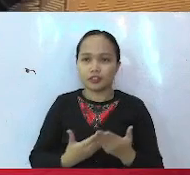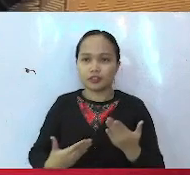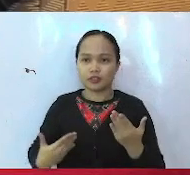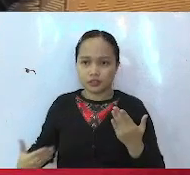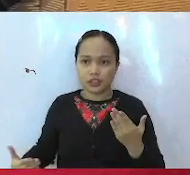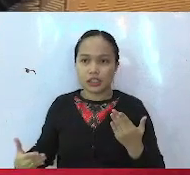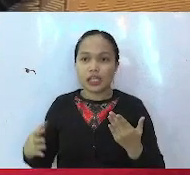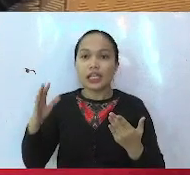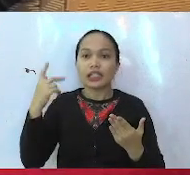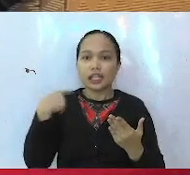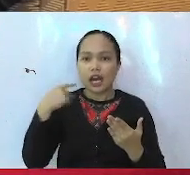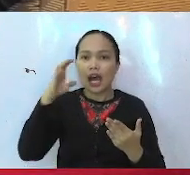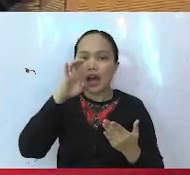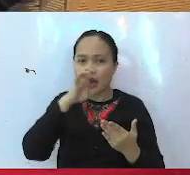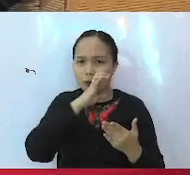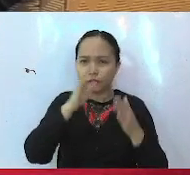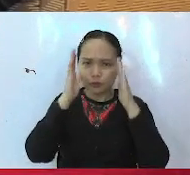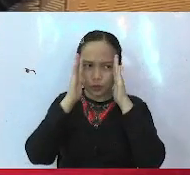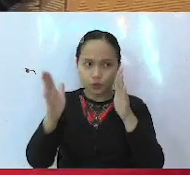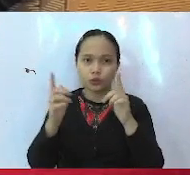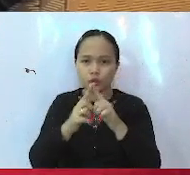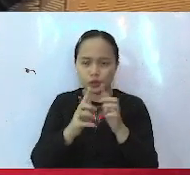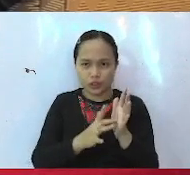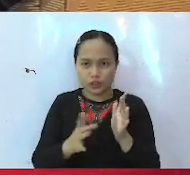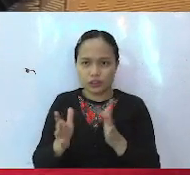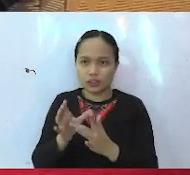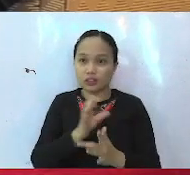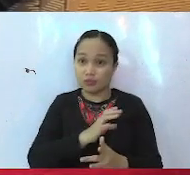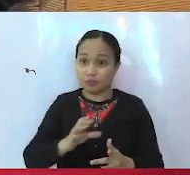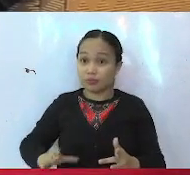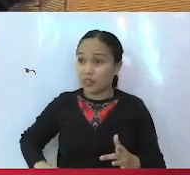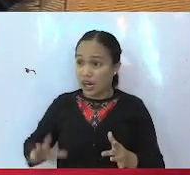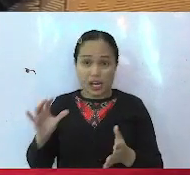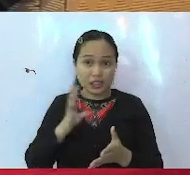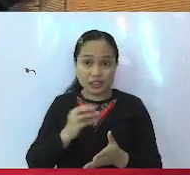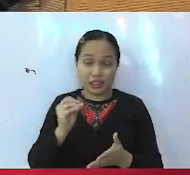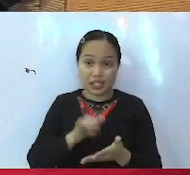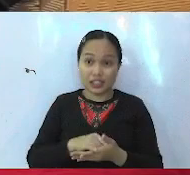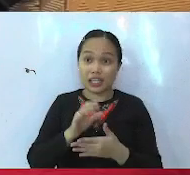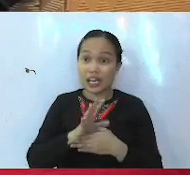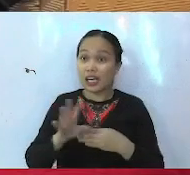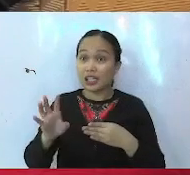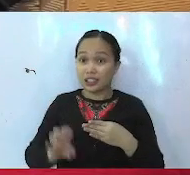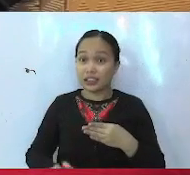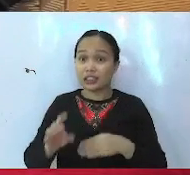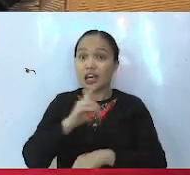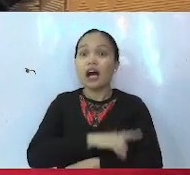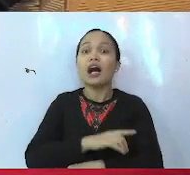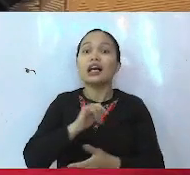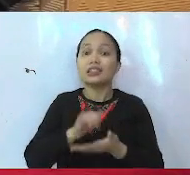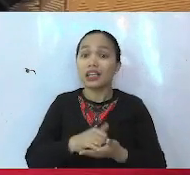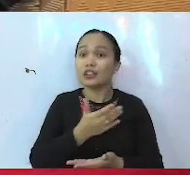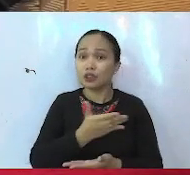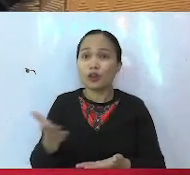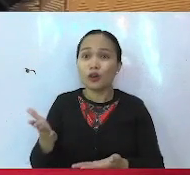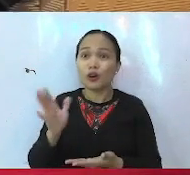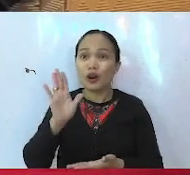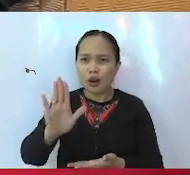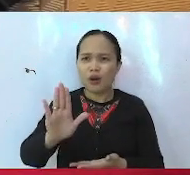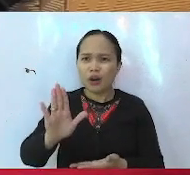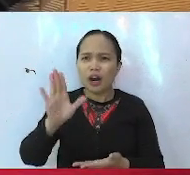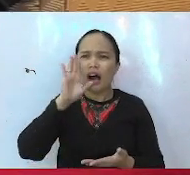on Jesus Christ. Amen. Amen. And at the end of the day, that's where every single one of your eyes has got to be for your